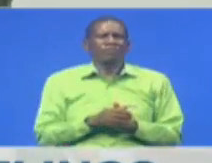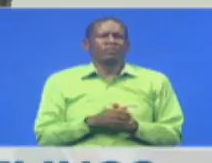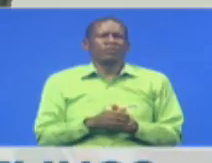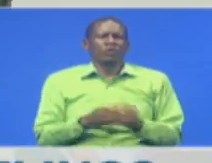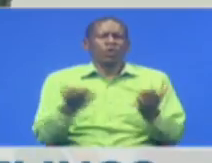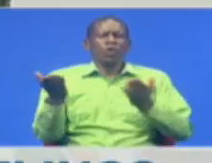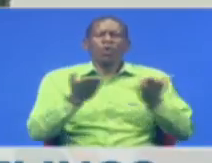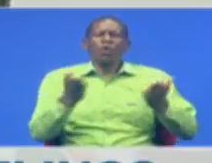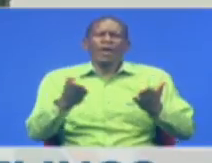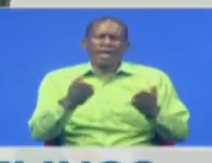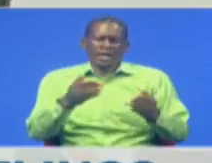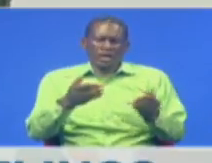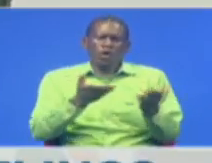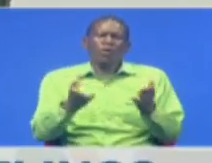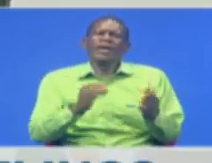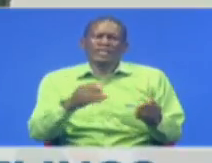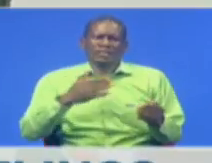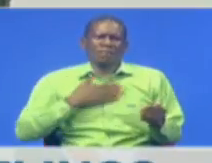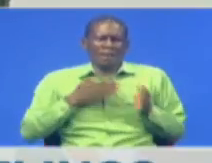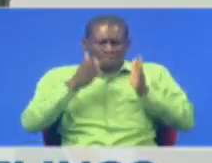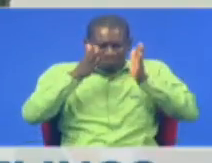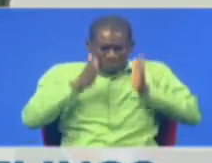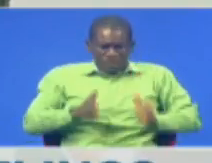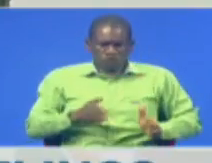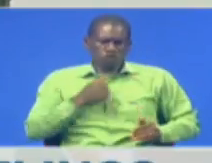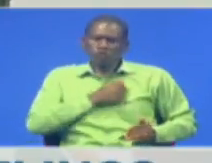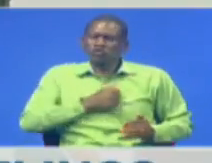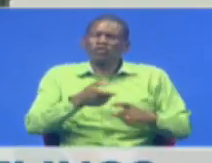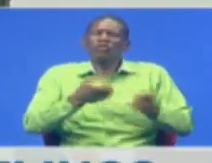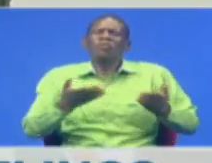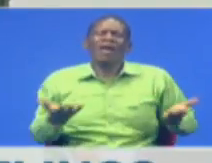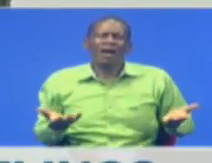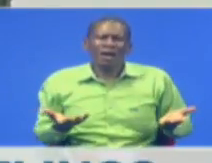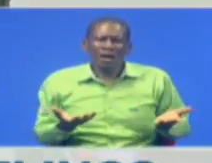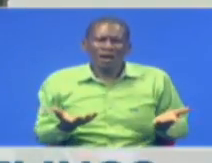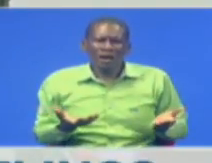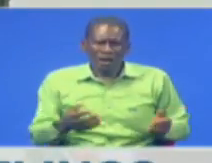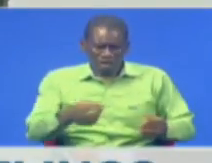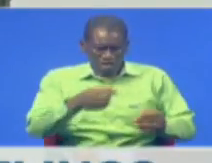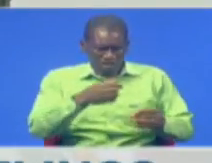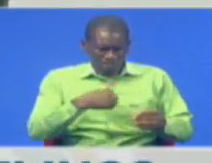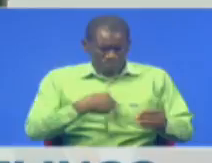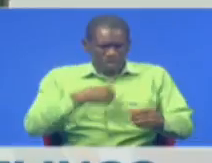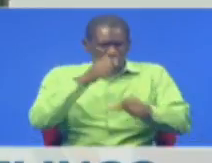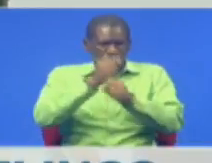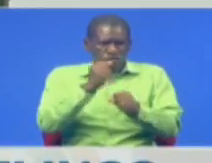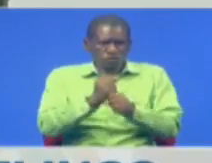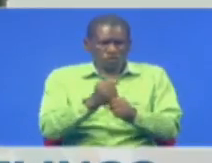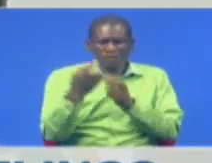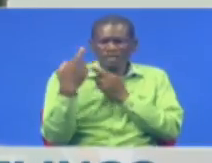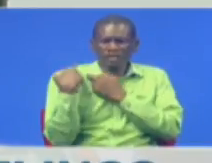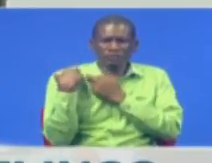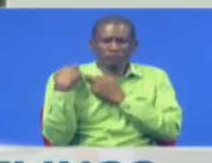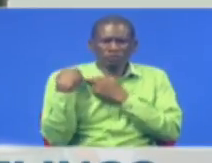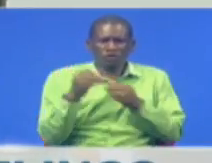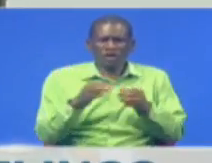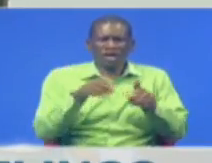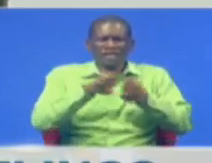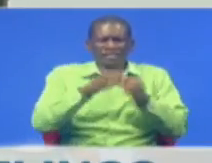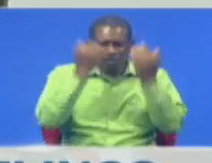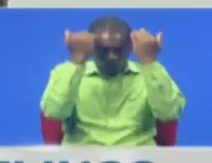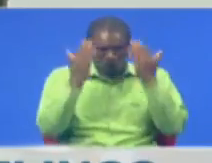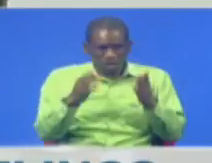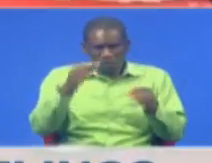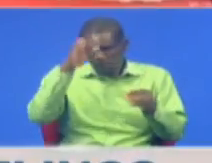does my personal regret come in? I was doing the duty of an advocate on the